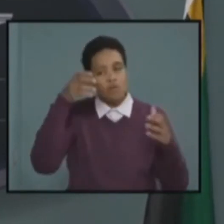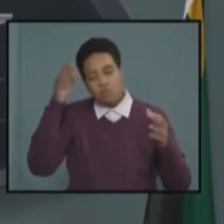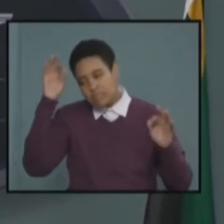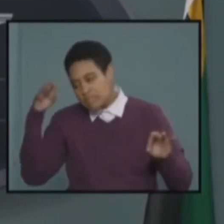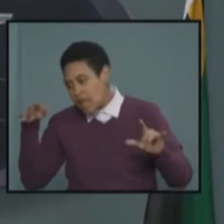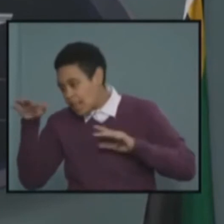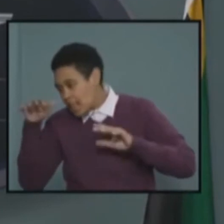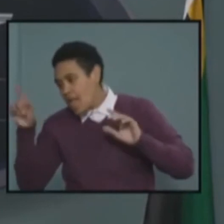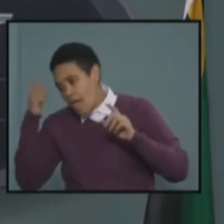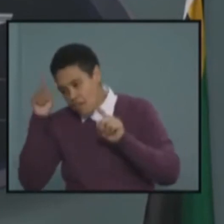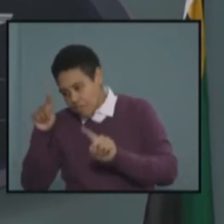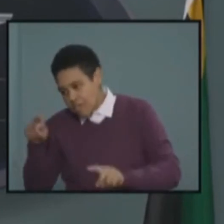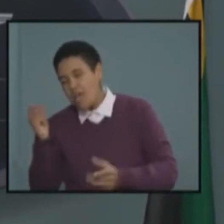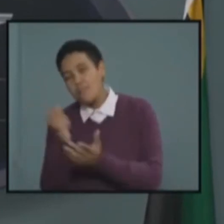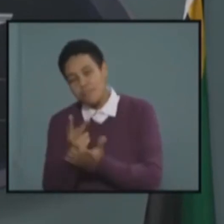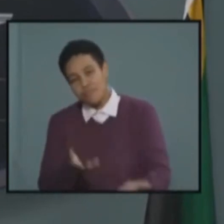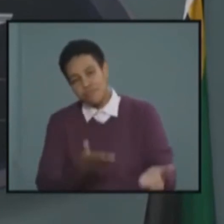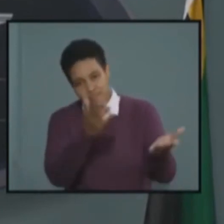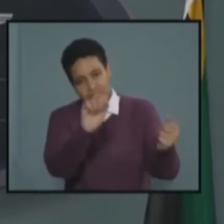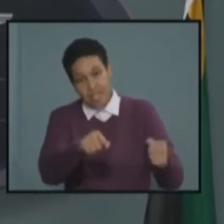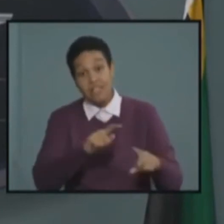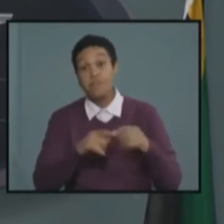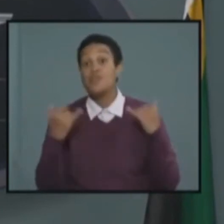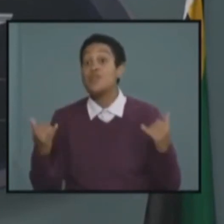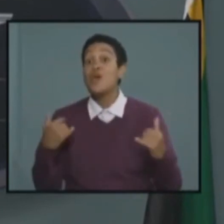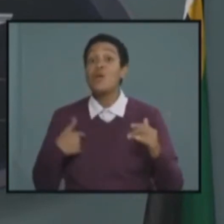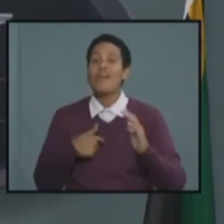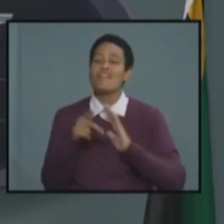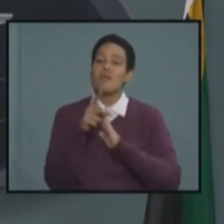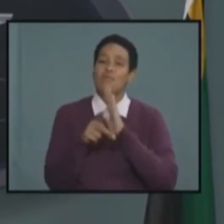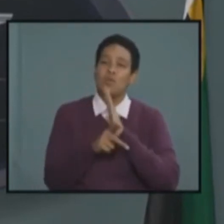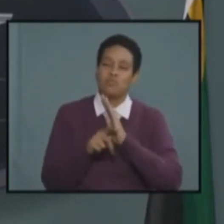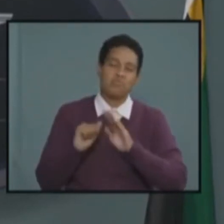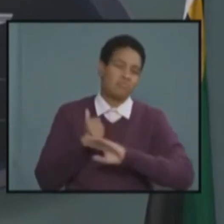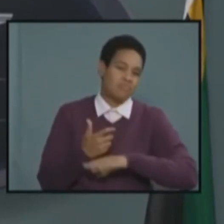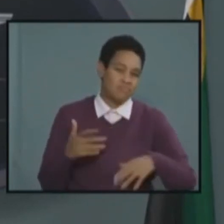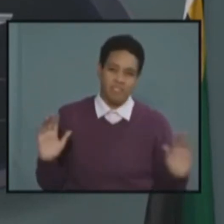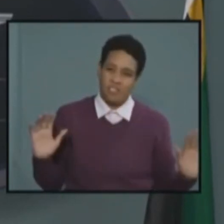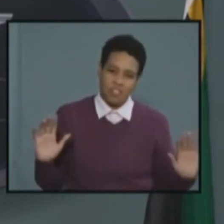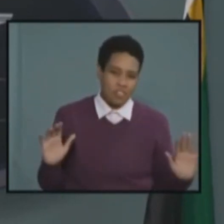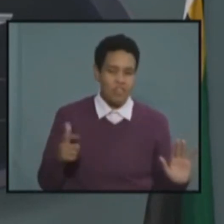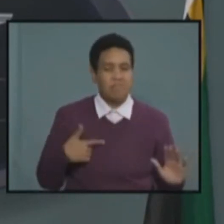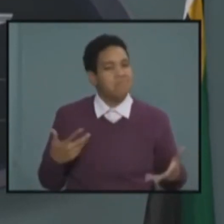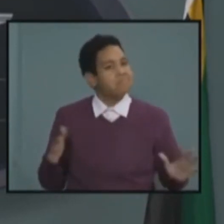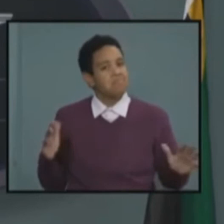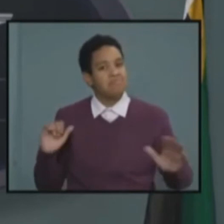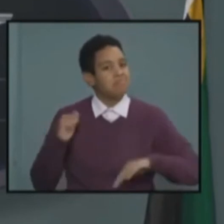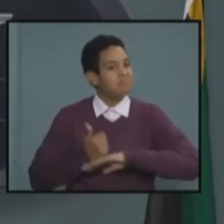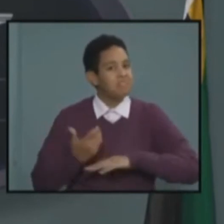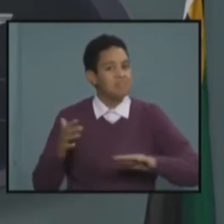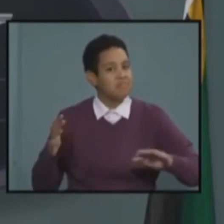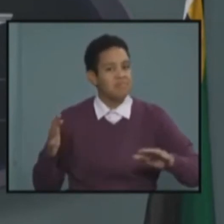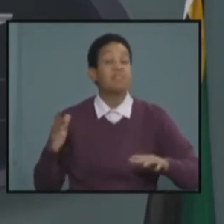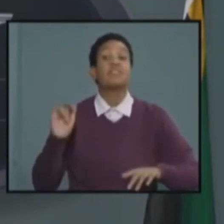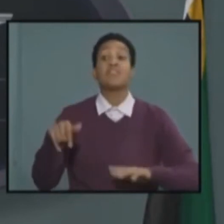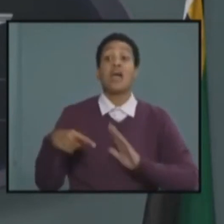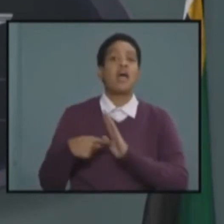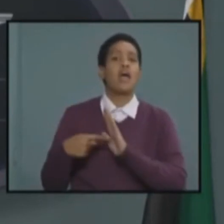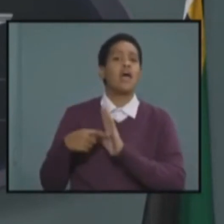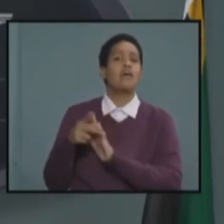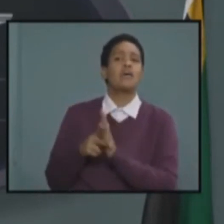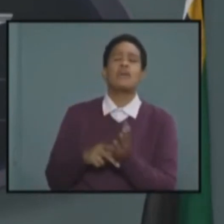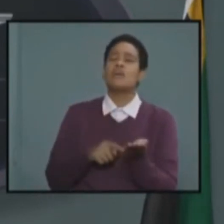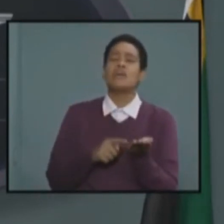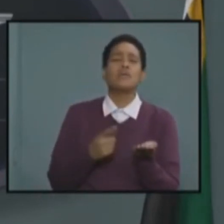Now, we will have a protocol in place. The protocol has been established, and that protocol will control